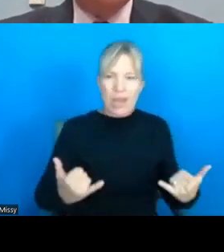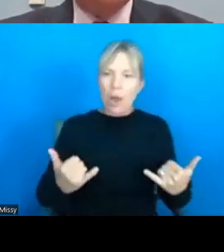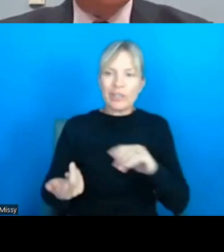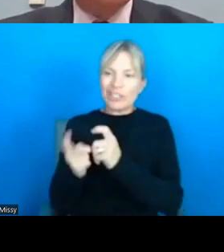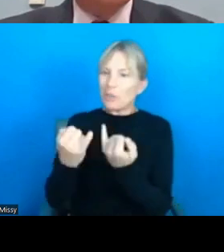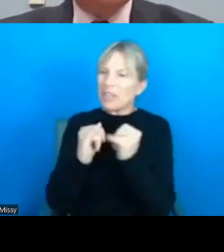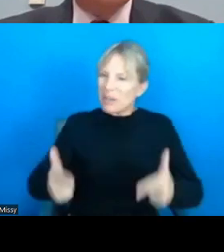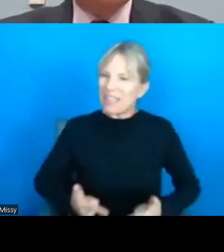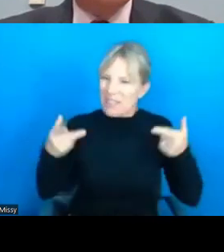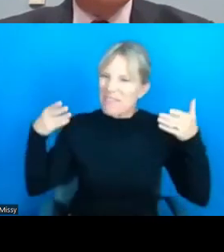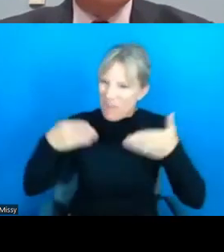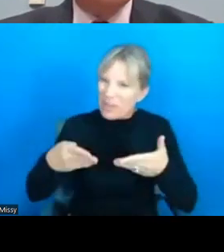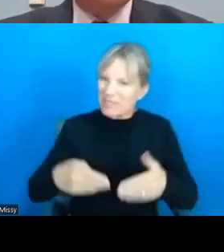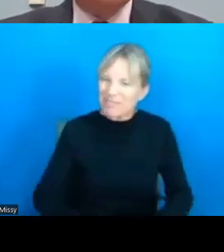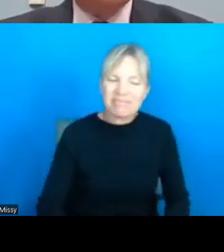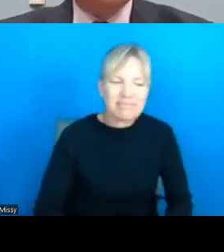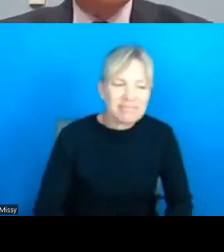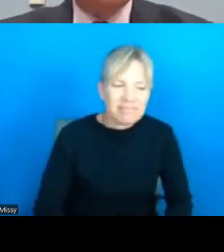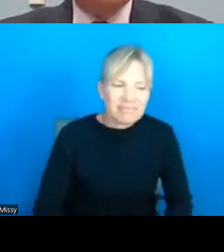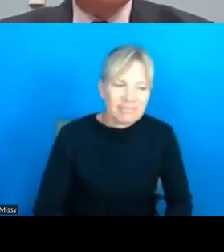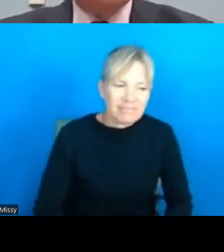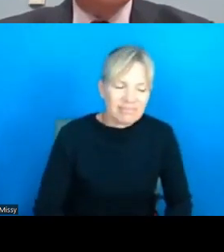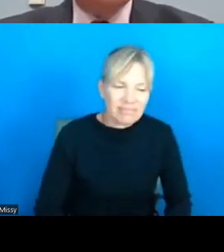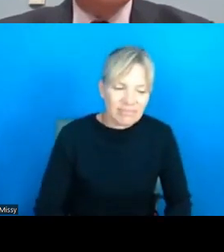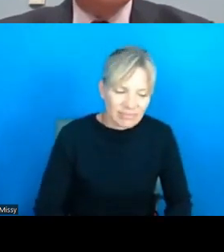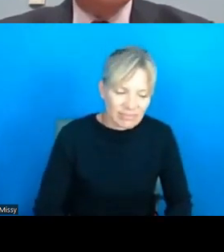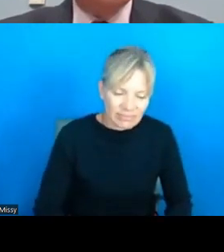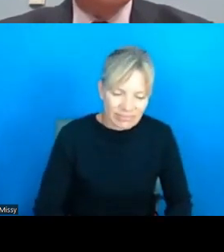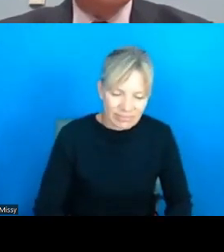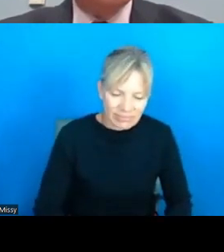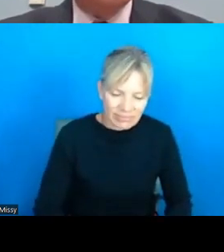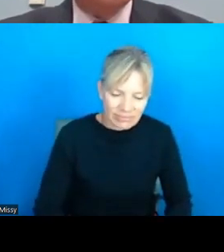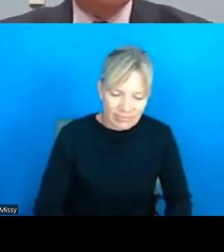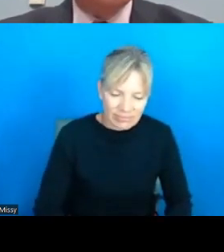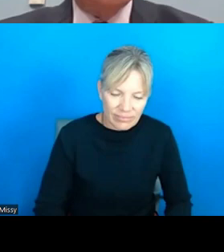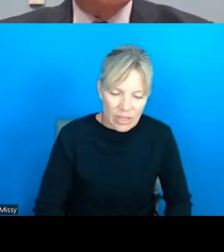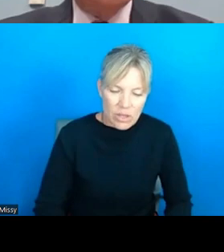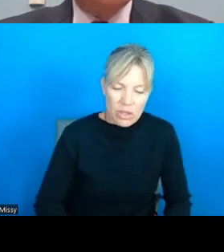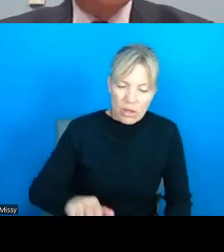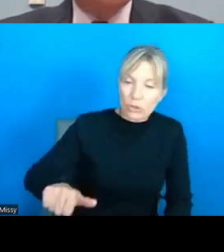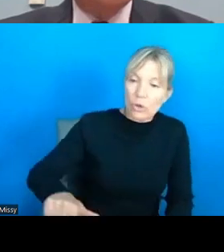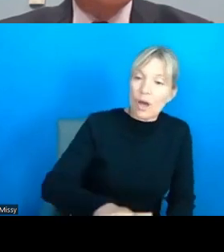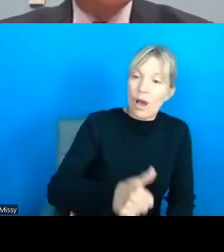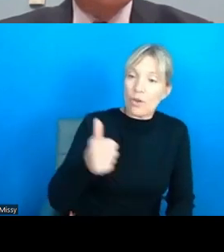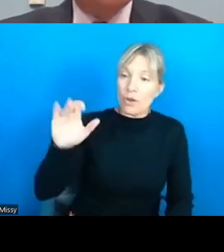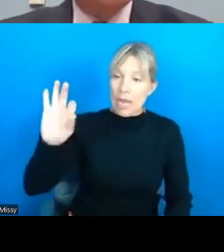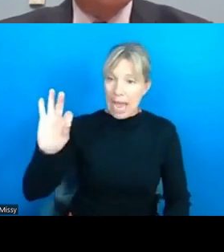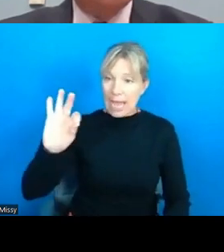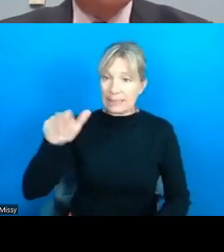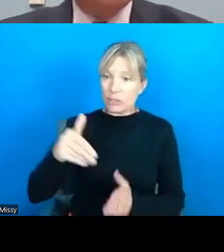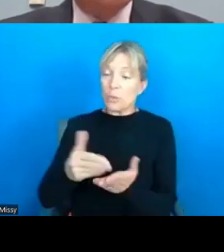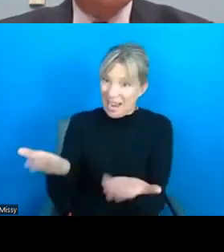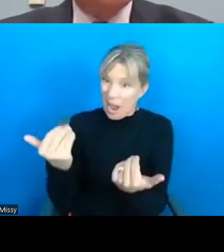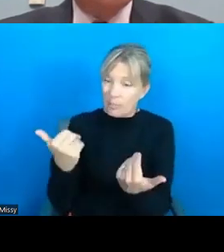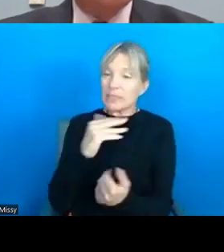independent living-focused organization. So we asked the other 9 centers to come to St. Louis and to